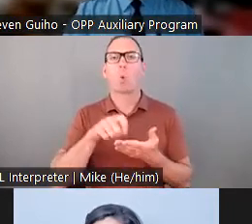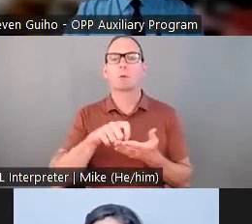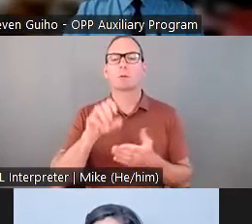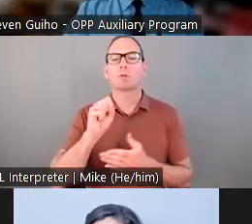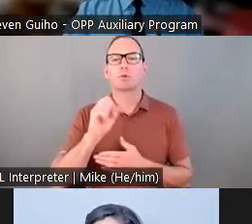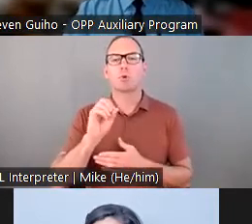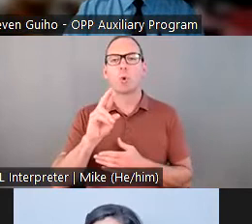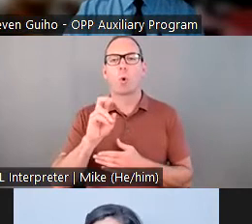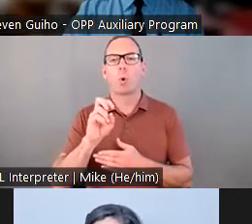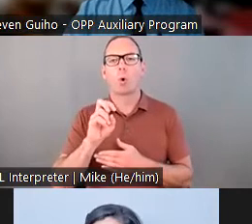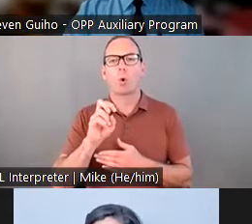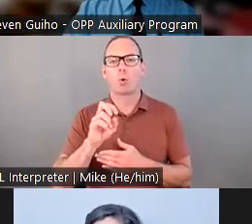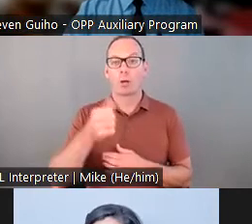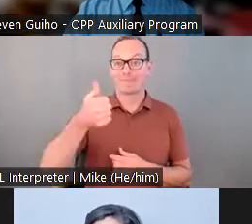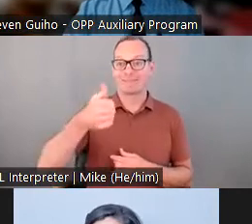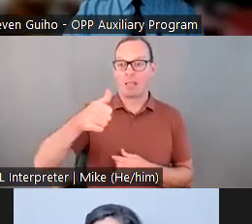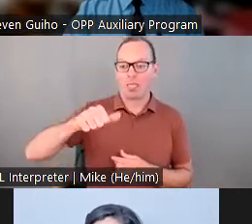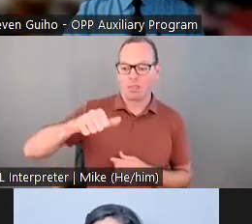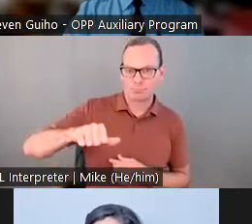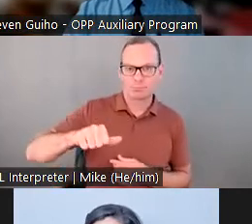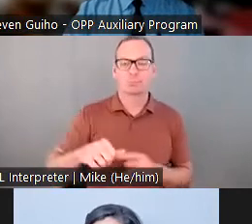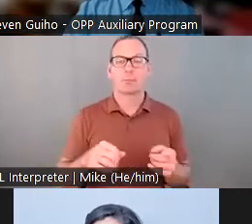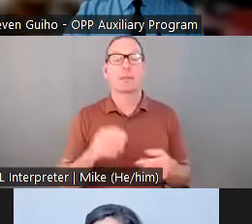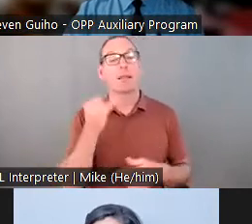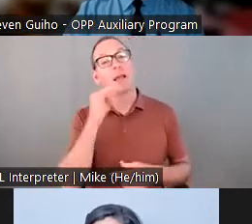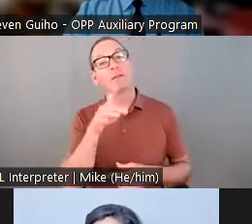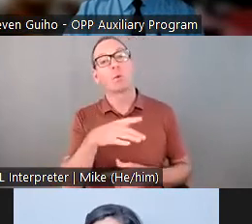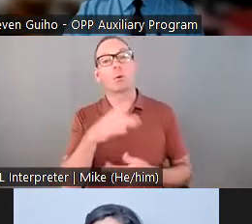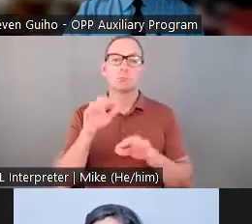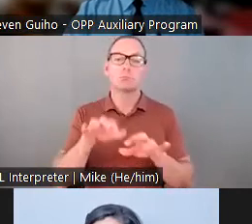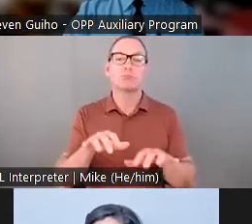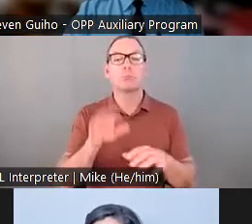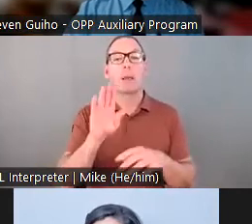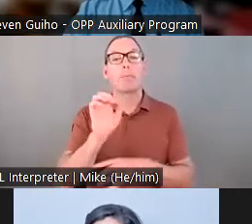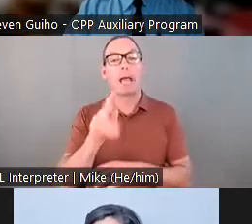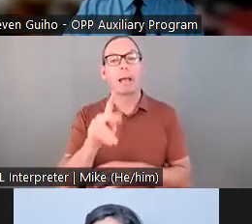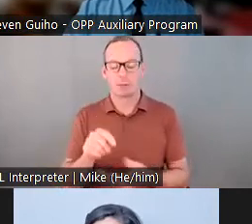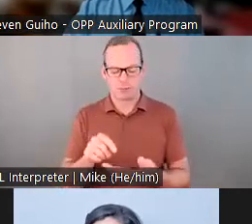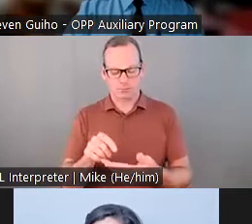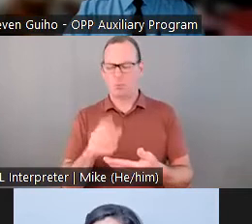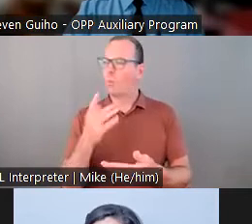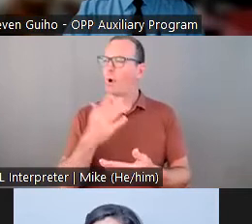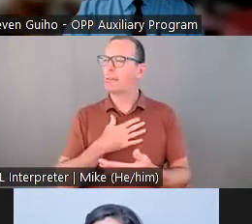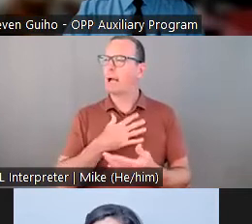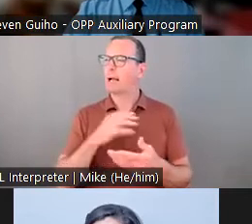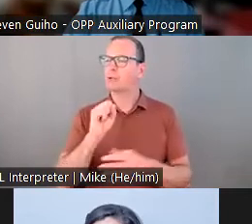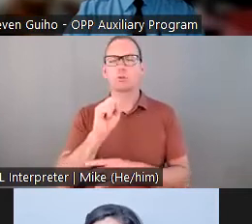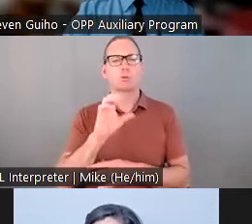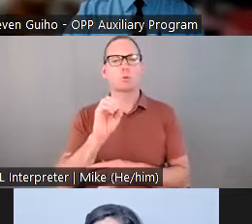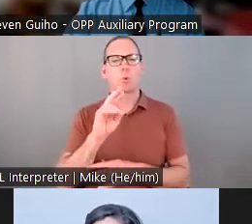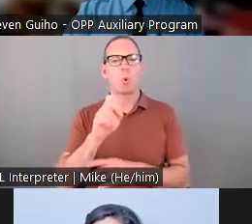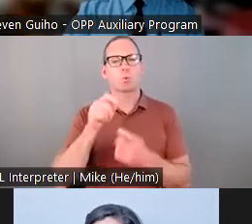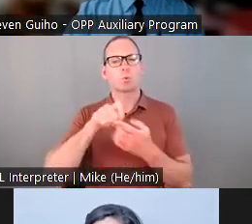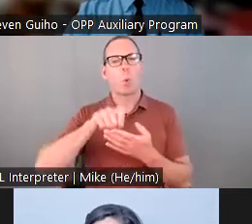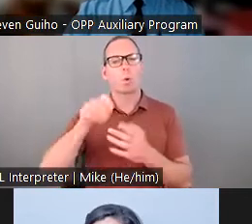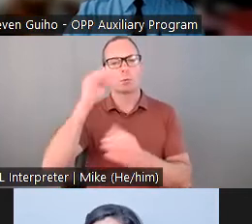and if you all of a sudden realize that your scores dropped considerably and you haven't borrowed any money or you haven't owed any money, that's obviously a red